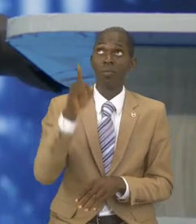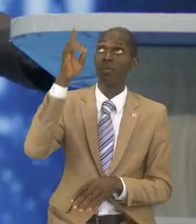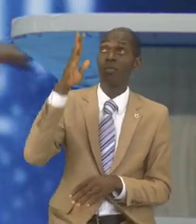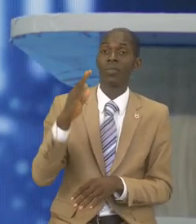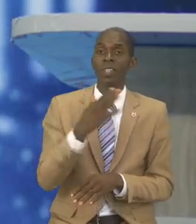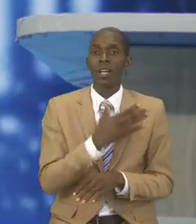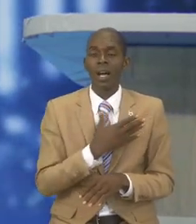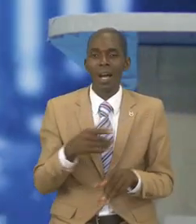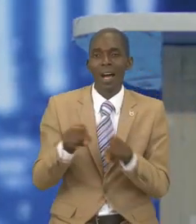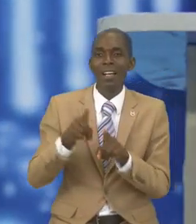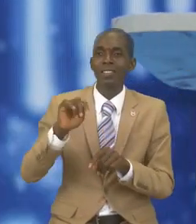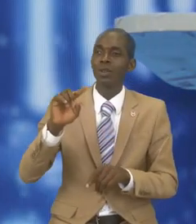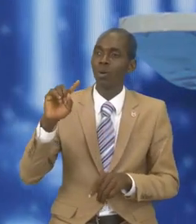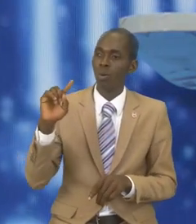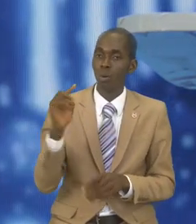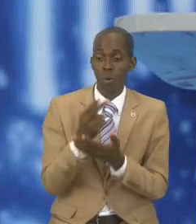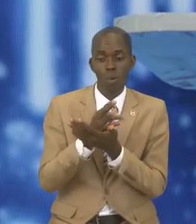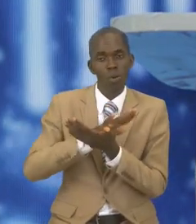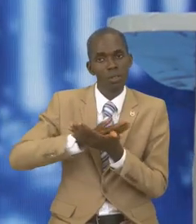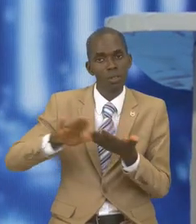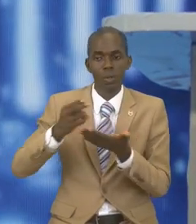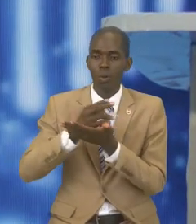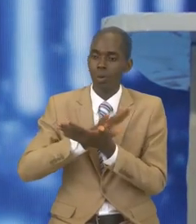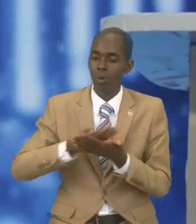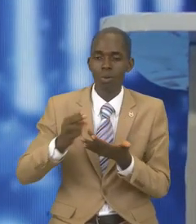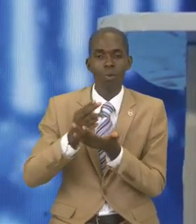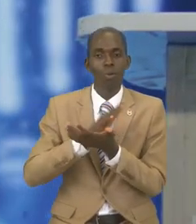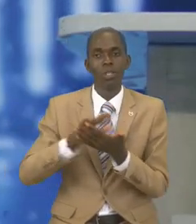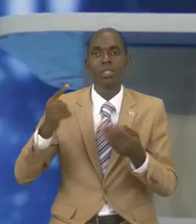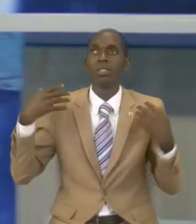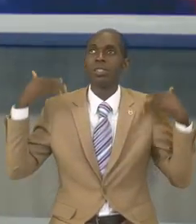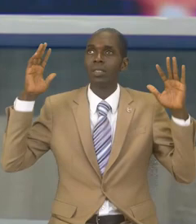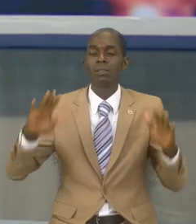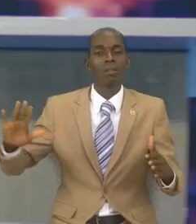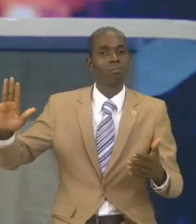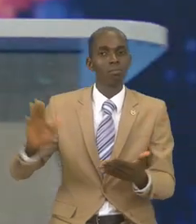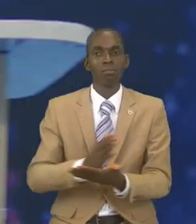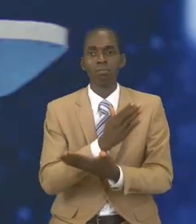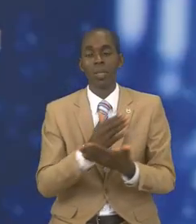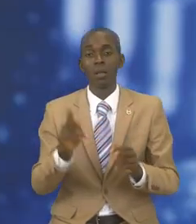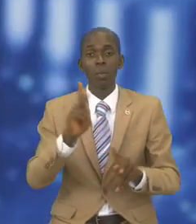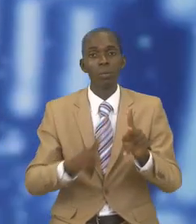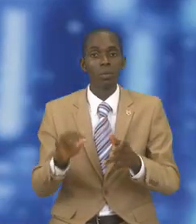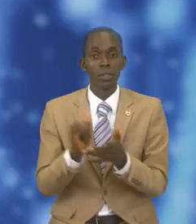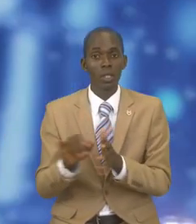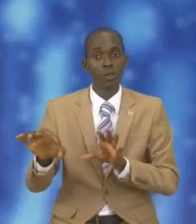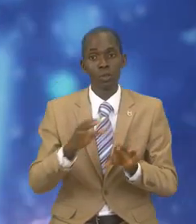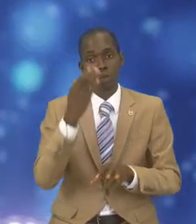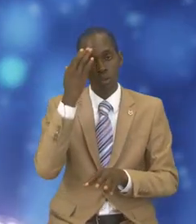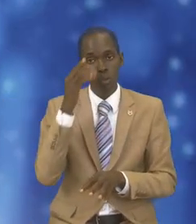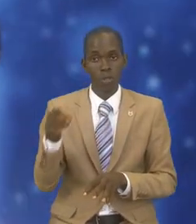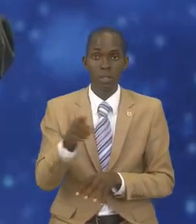holy God, holy, holy, holy, the angel sang, and the people that do know their God, that